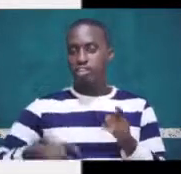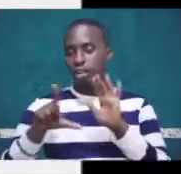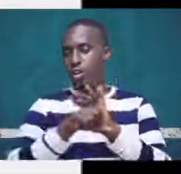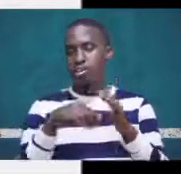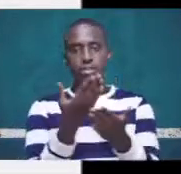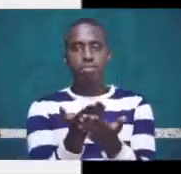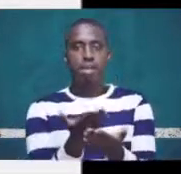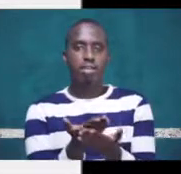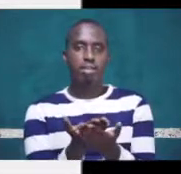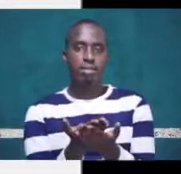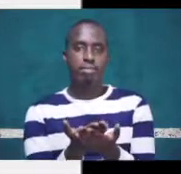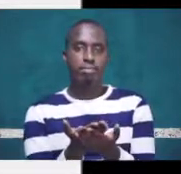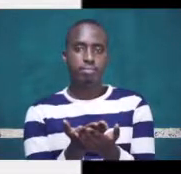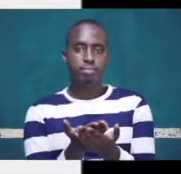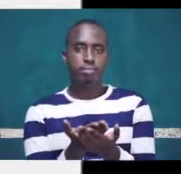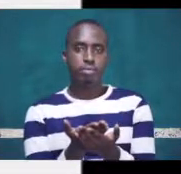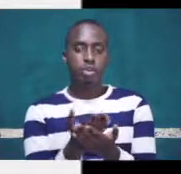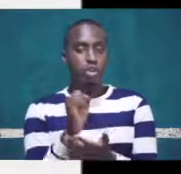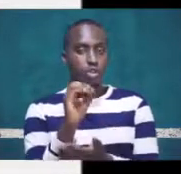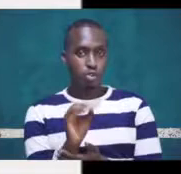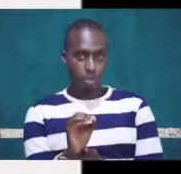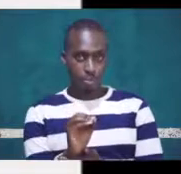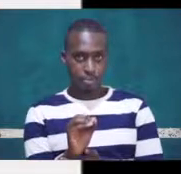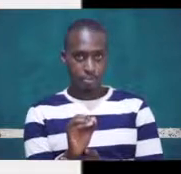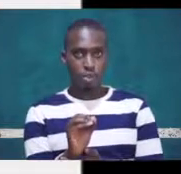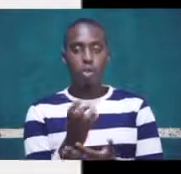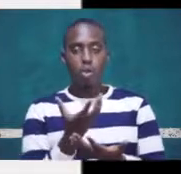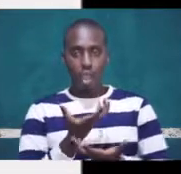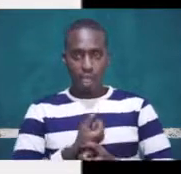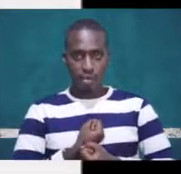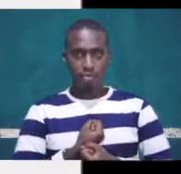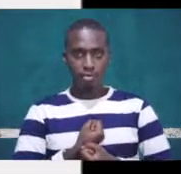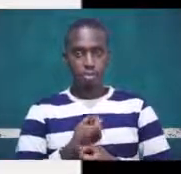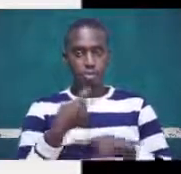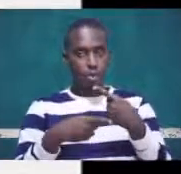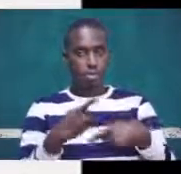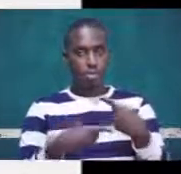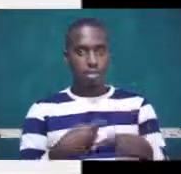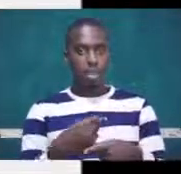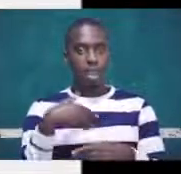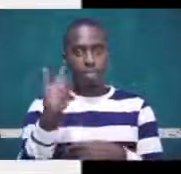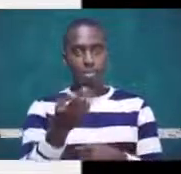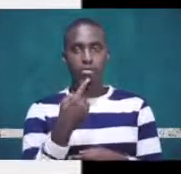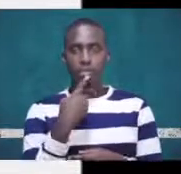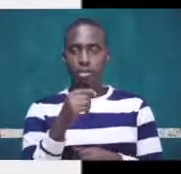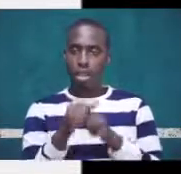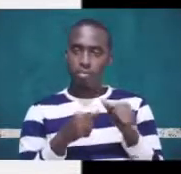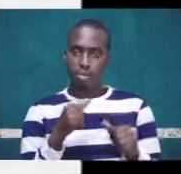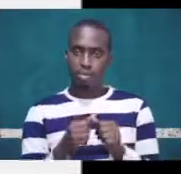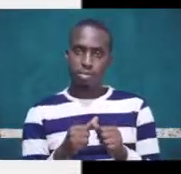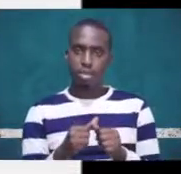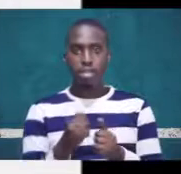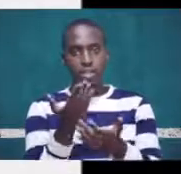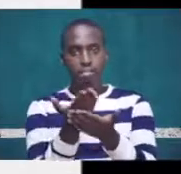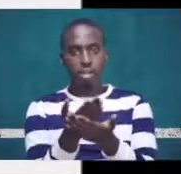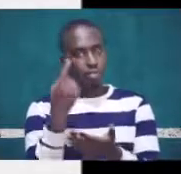the law of demand. So you have, let us continue. Then we talk about the